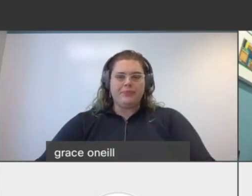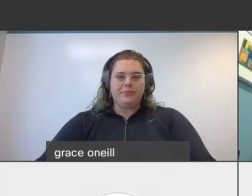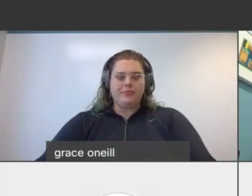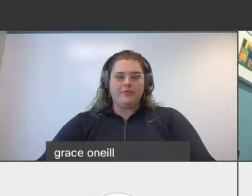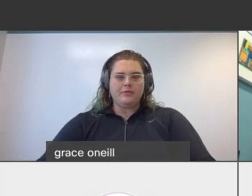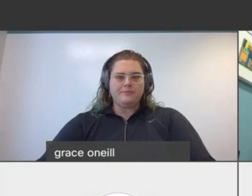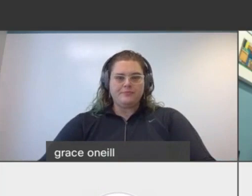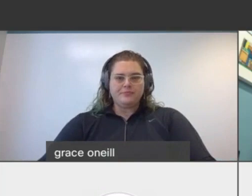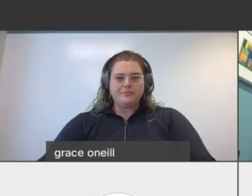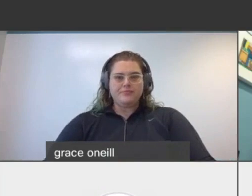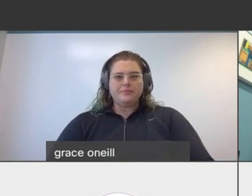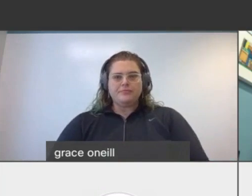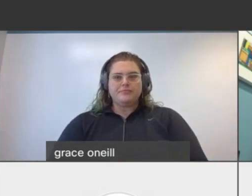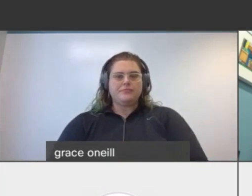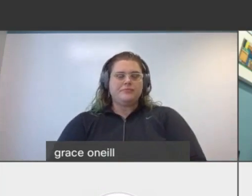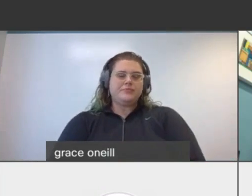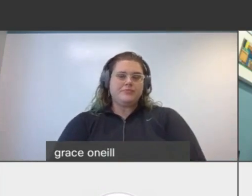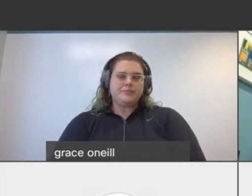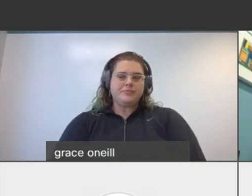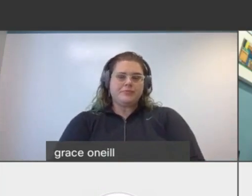So I know that that is in the